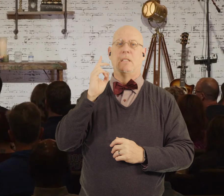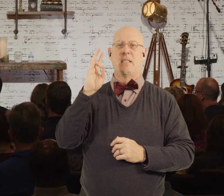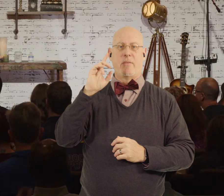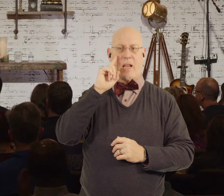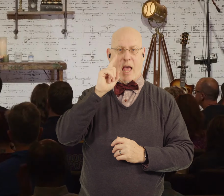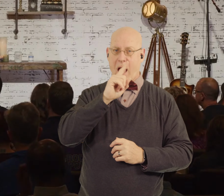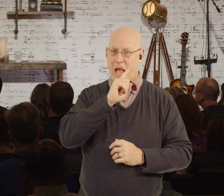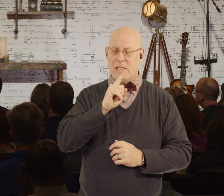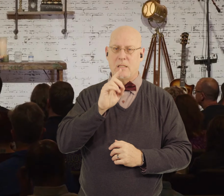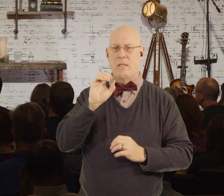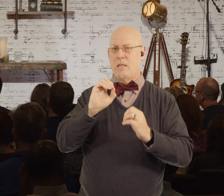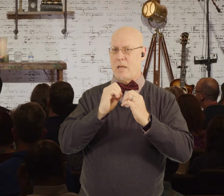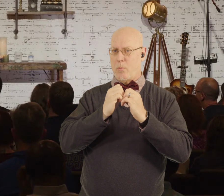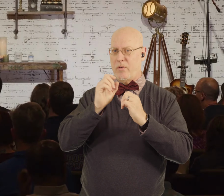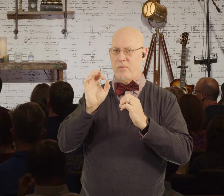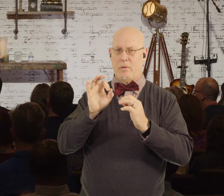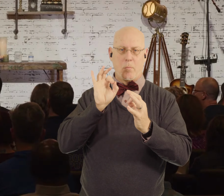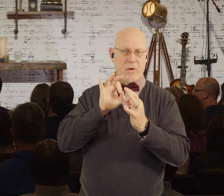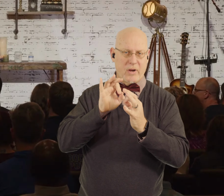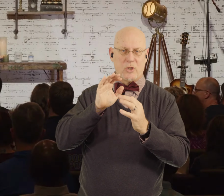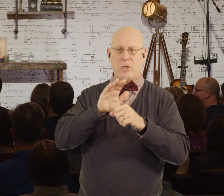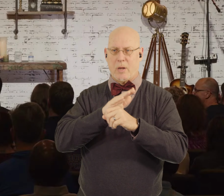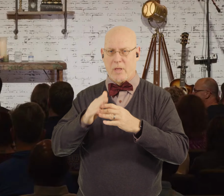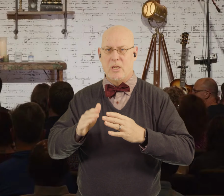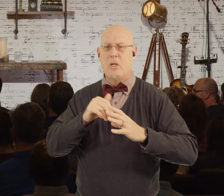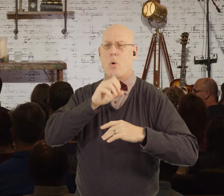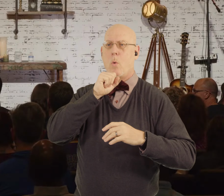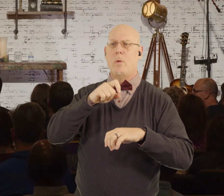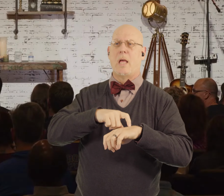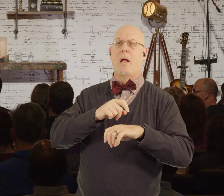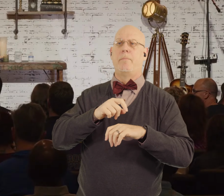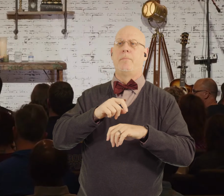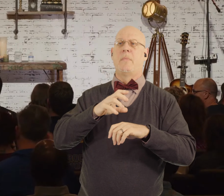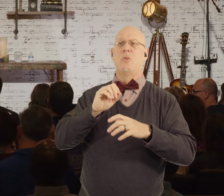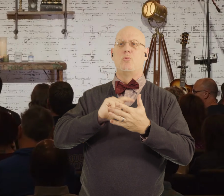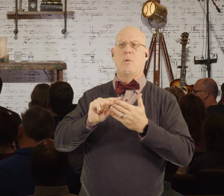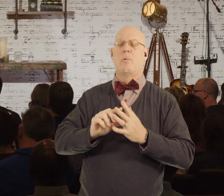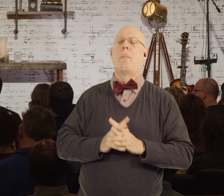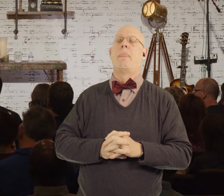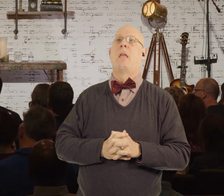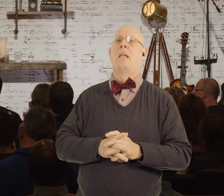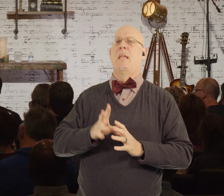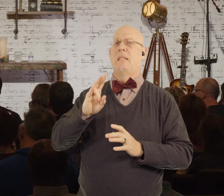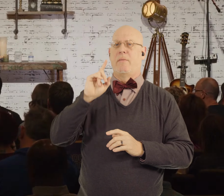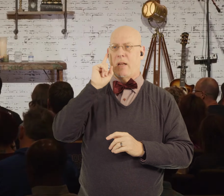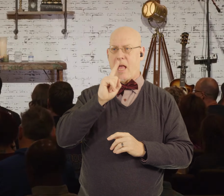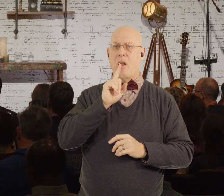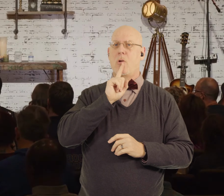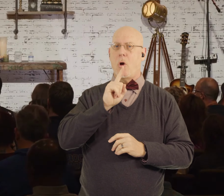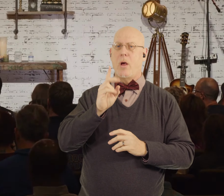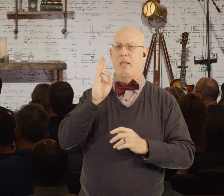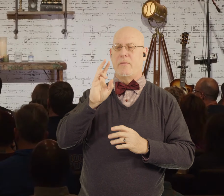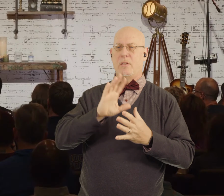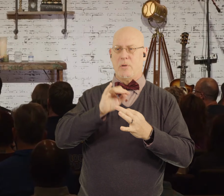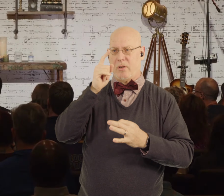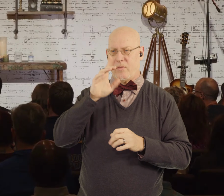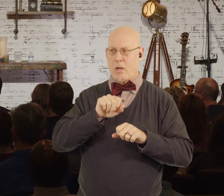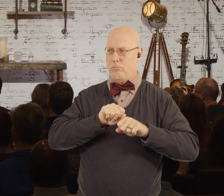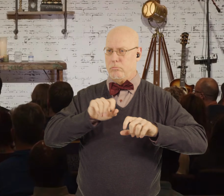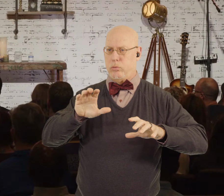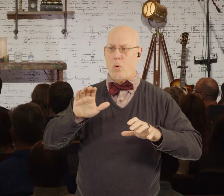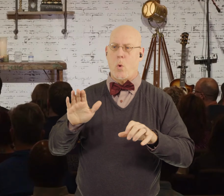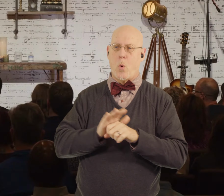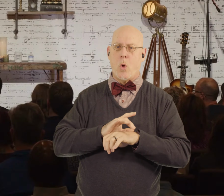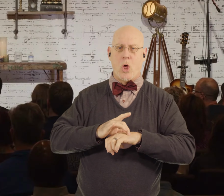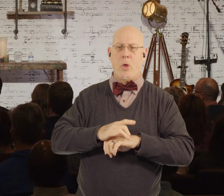eyes. In Revelation 5, seven eyes, the number of completion or perfection in the ancient world and in scripture, seven eyes, which are the